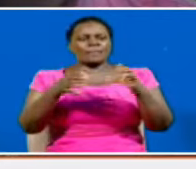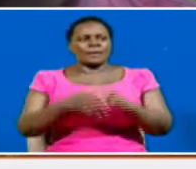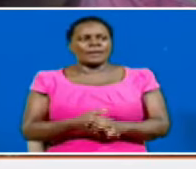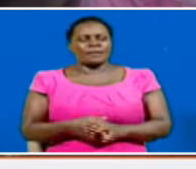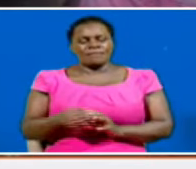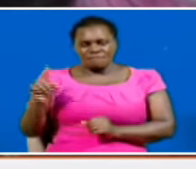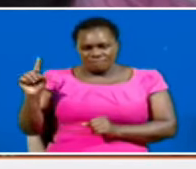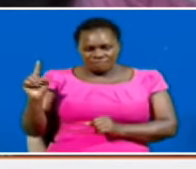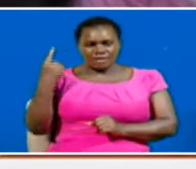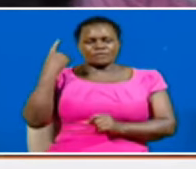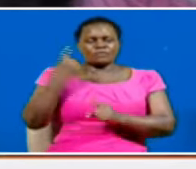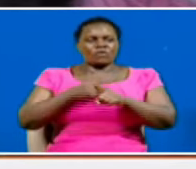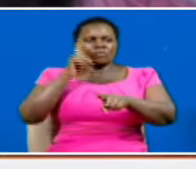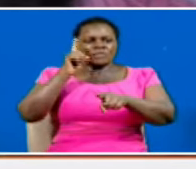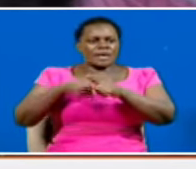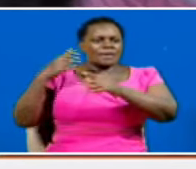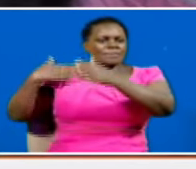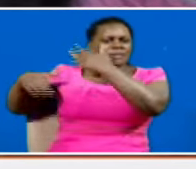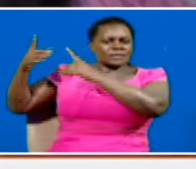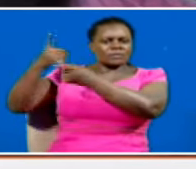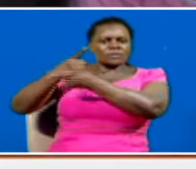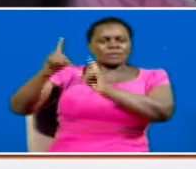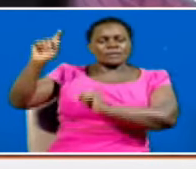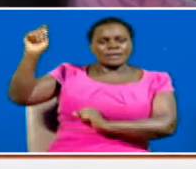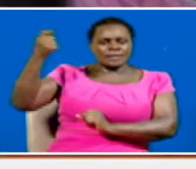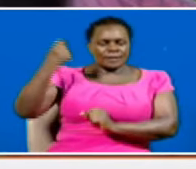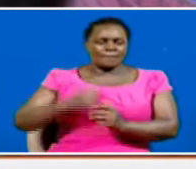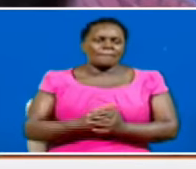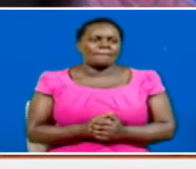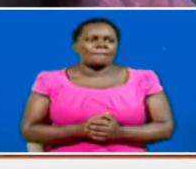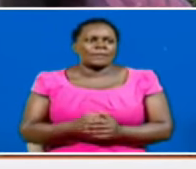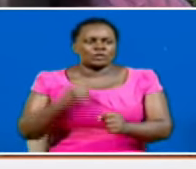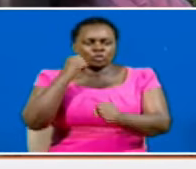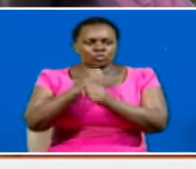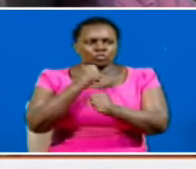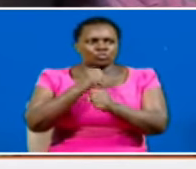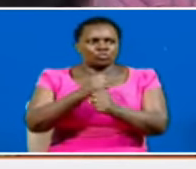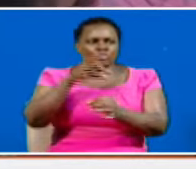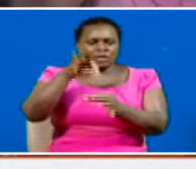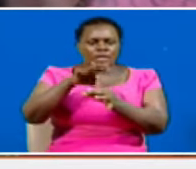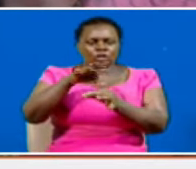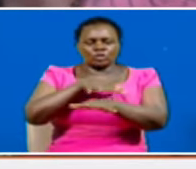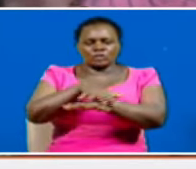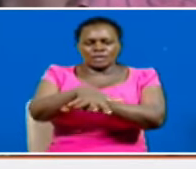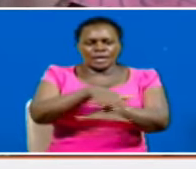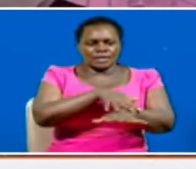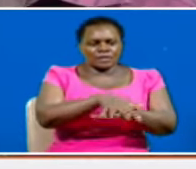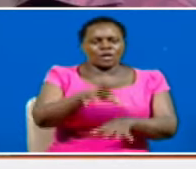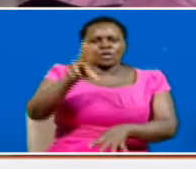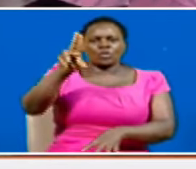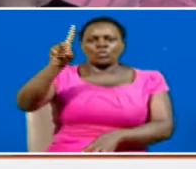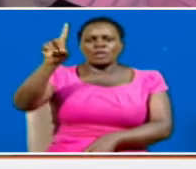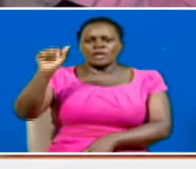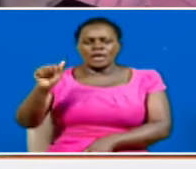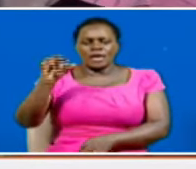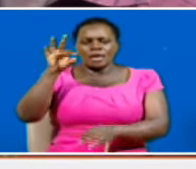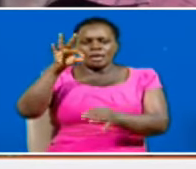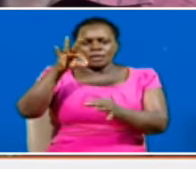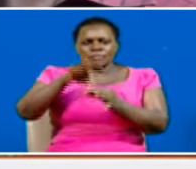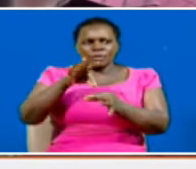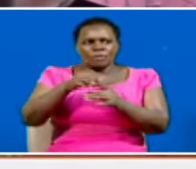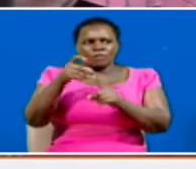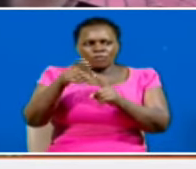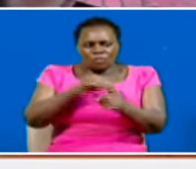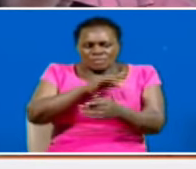ya kwanza tangu historia ya demokrasia Kenya kufanya uchaguzi wa grassroots. UDA ndio kufanya uchaguzi kutoka